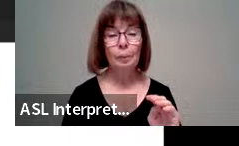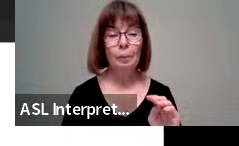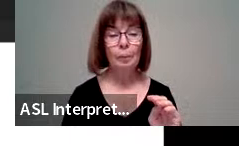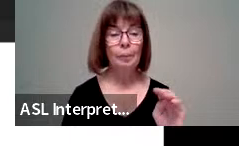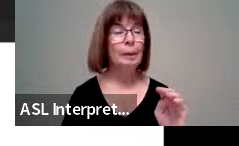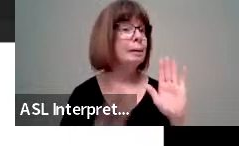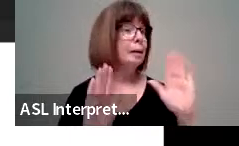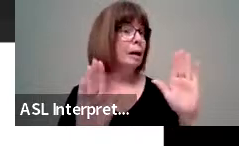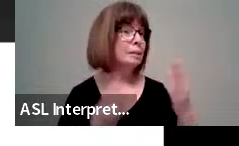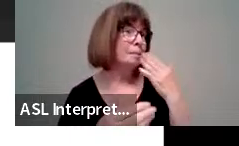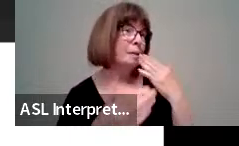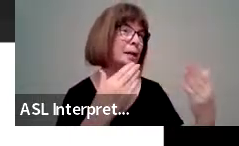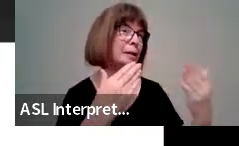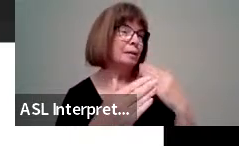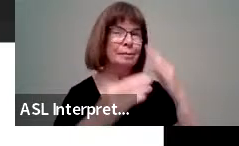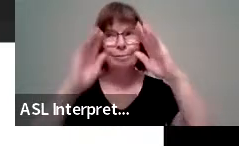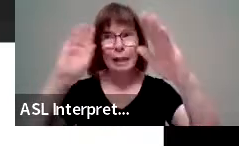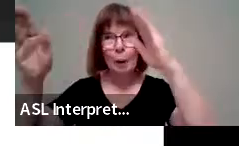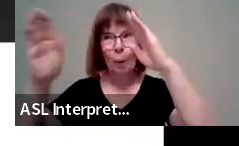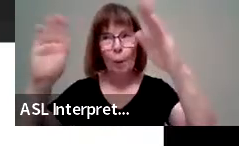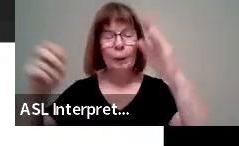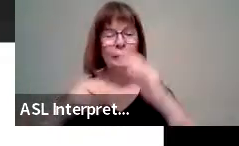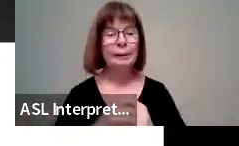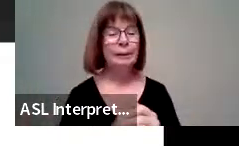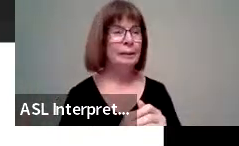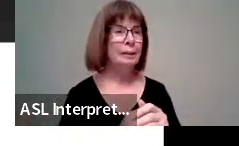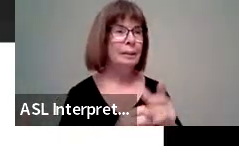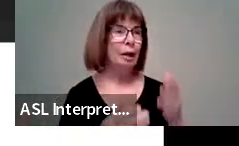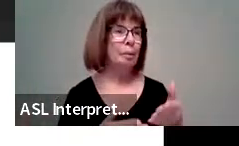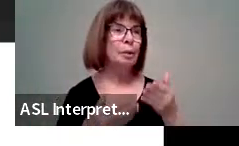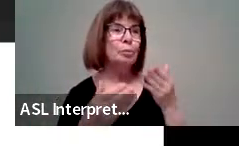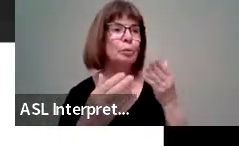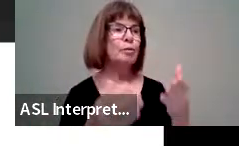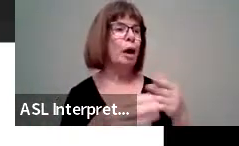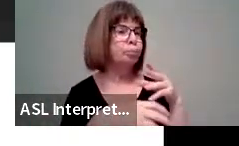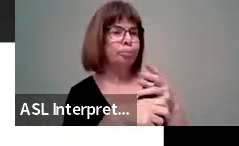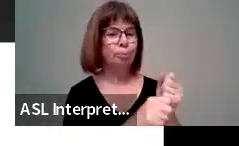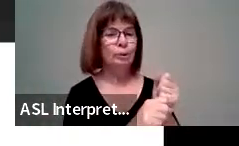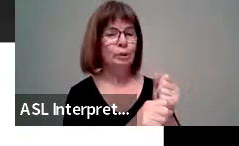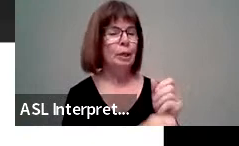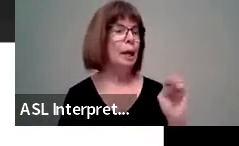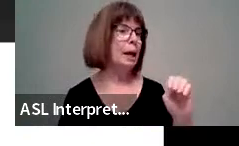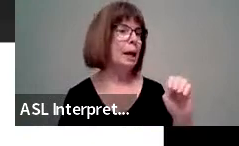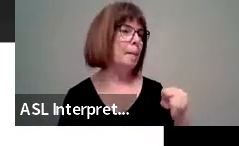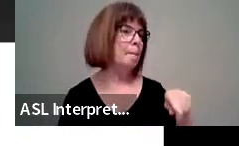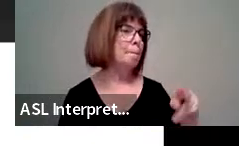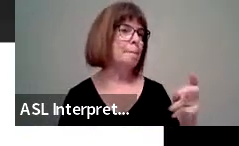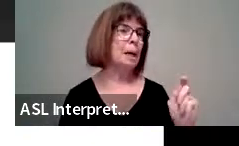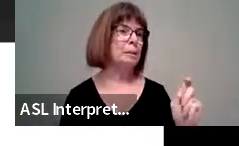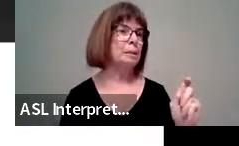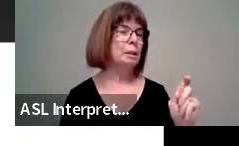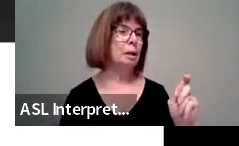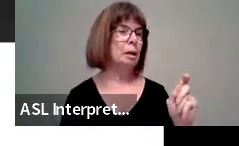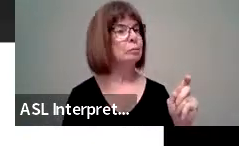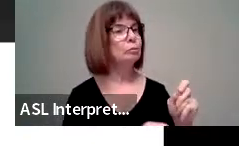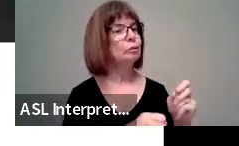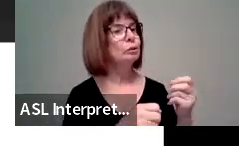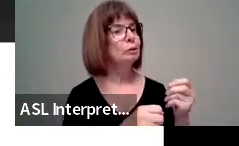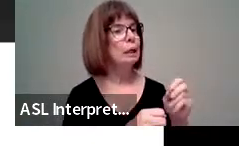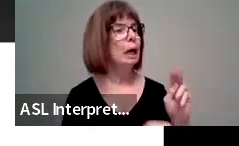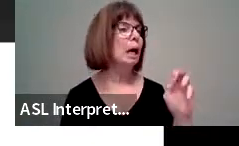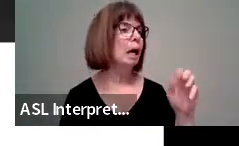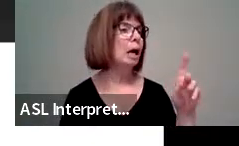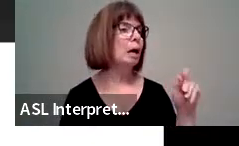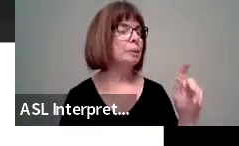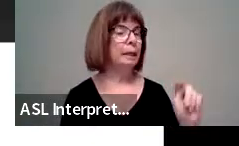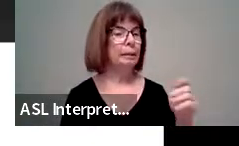Awesome. Thank you. Hi, everybody. I'm going to provide a very brief monkeypox or Mpox outbreak update.